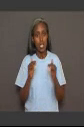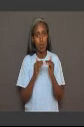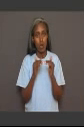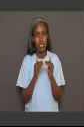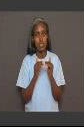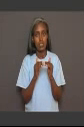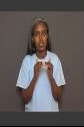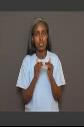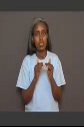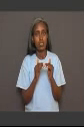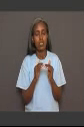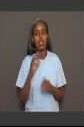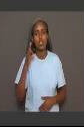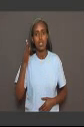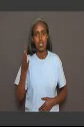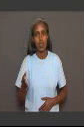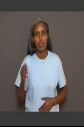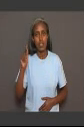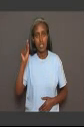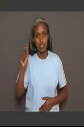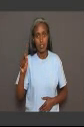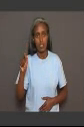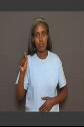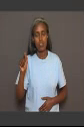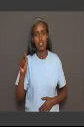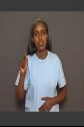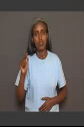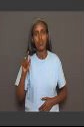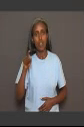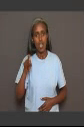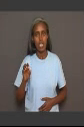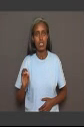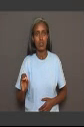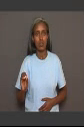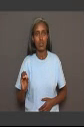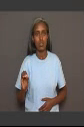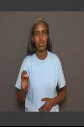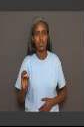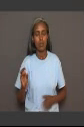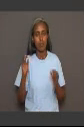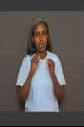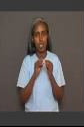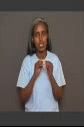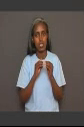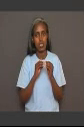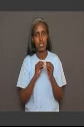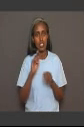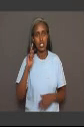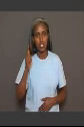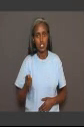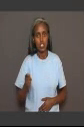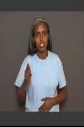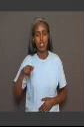equals f derivative of x naught plus